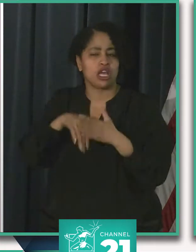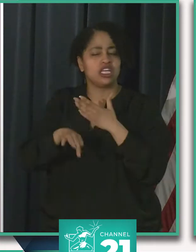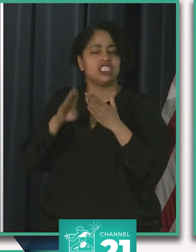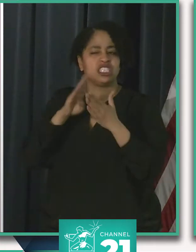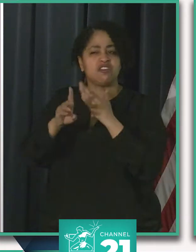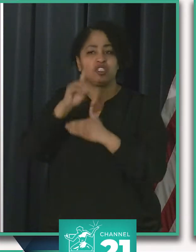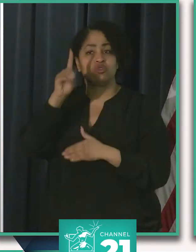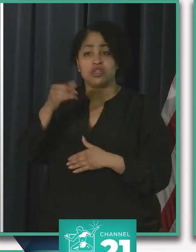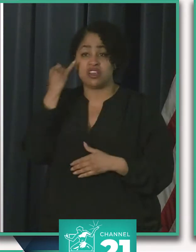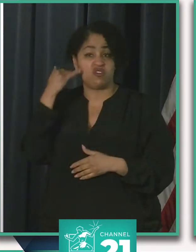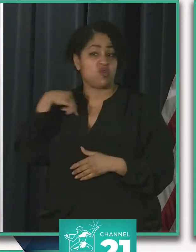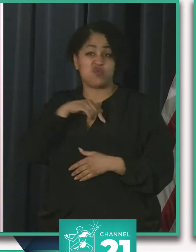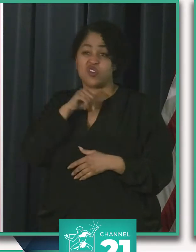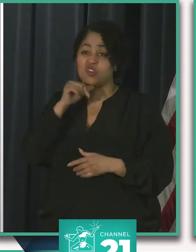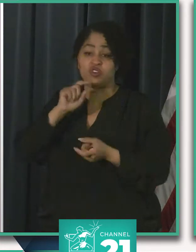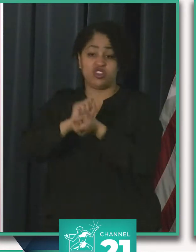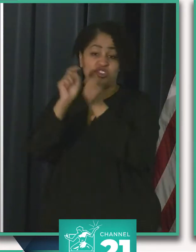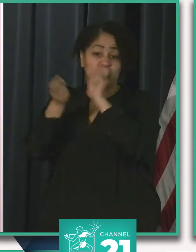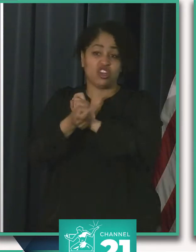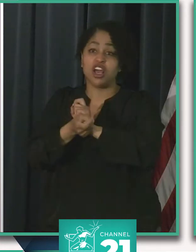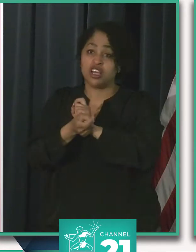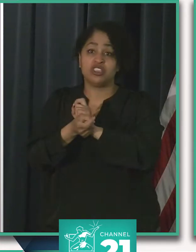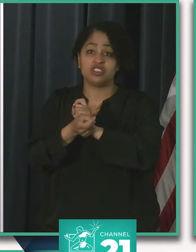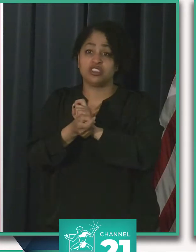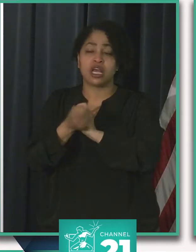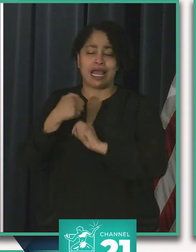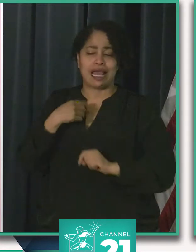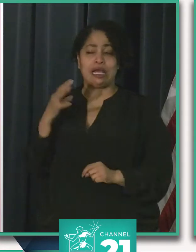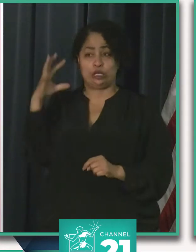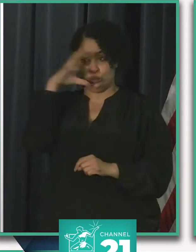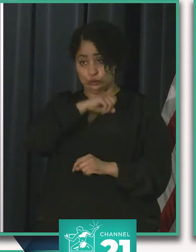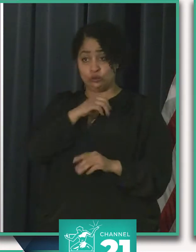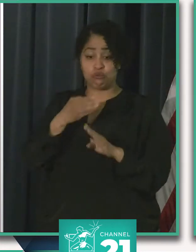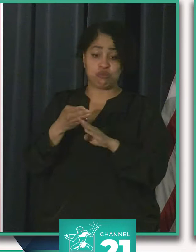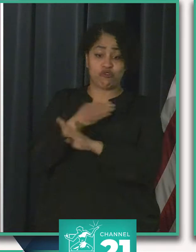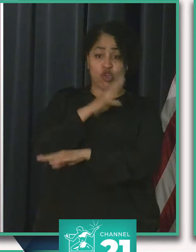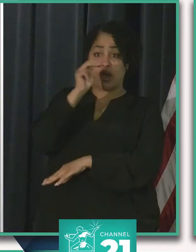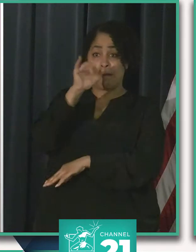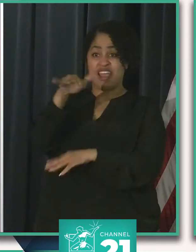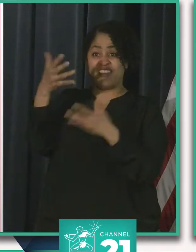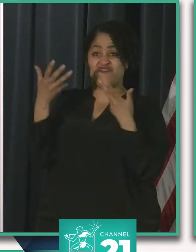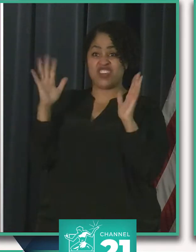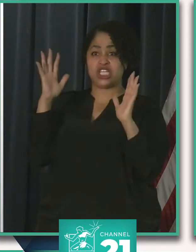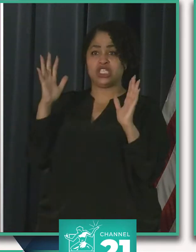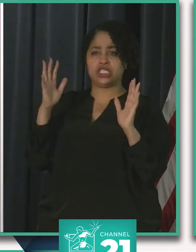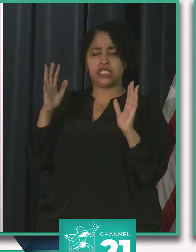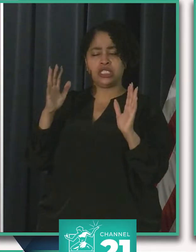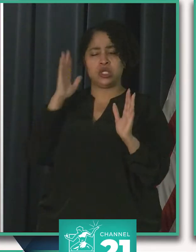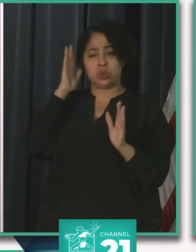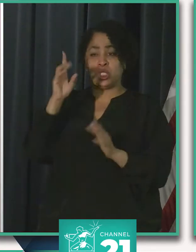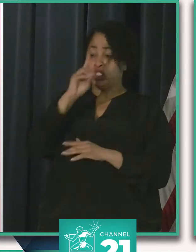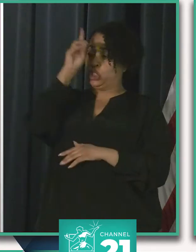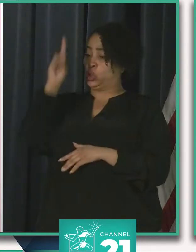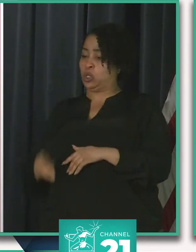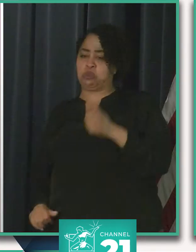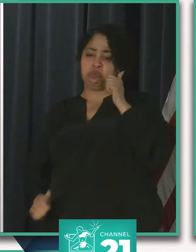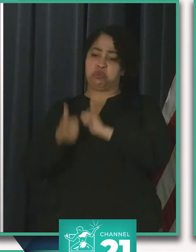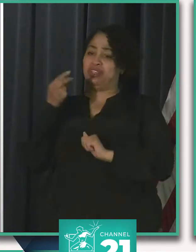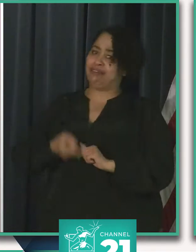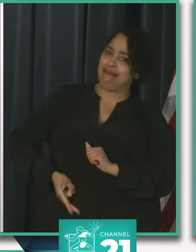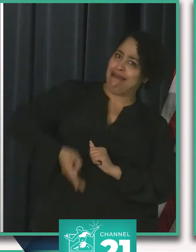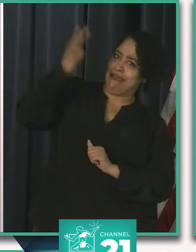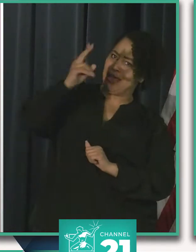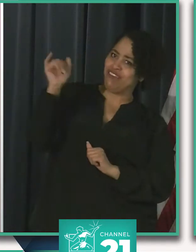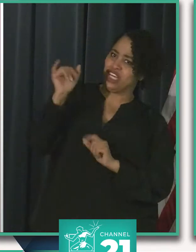If we don't change this trend, I'm going to predict, I'm going to be standing here before the end of May, And it's going to be Detroit with the highest infection